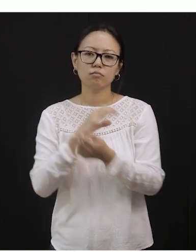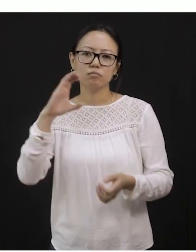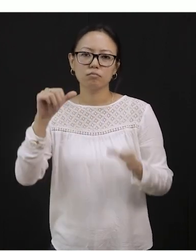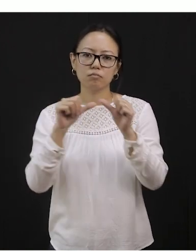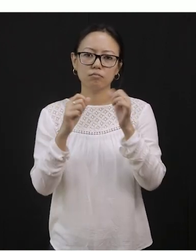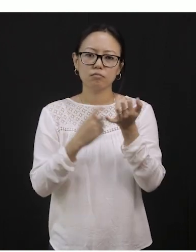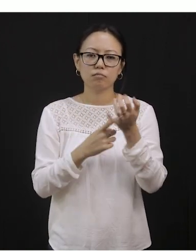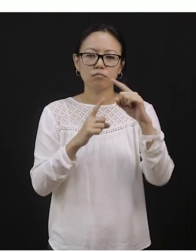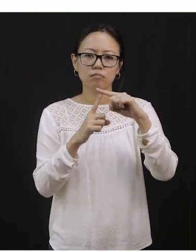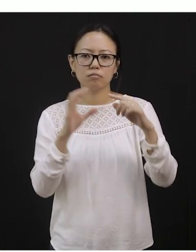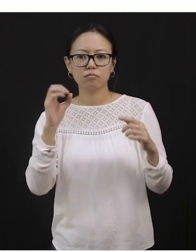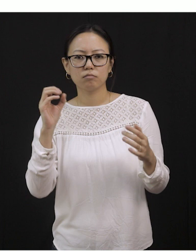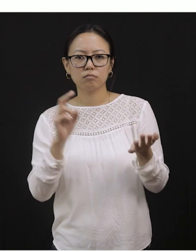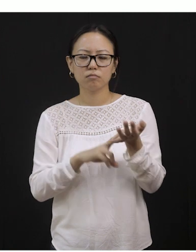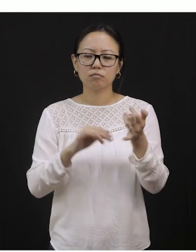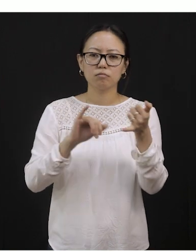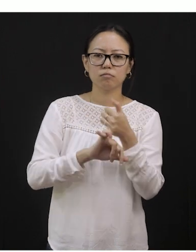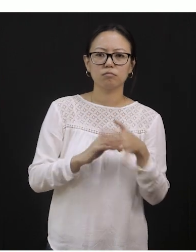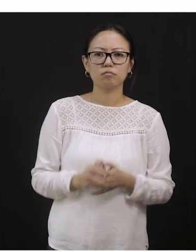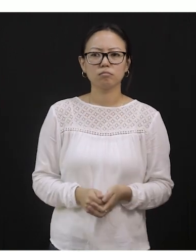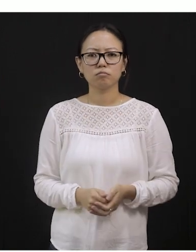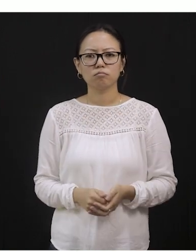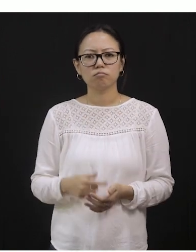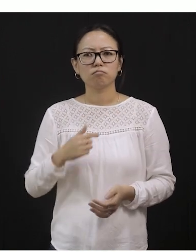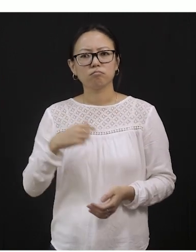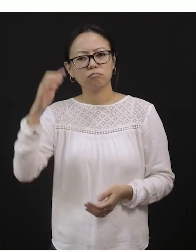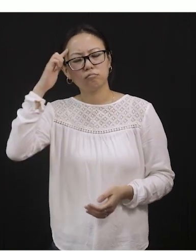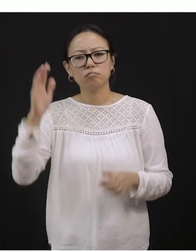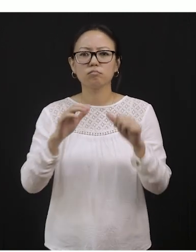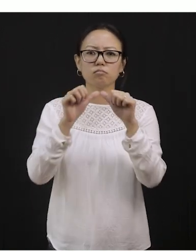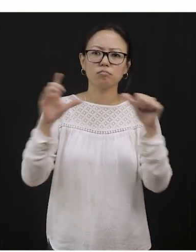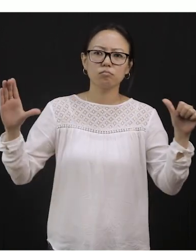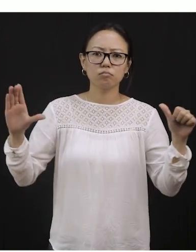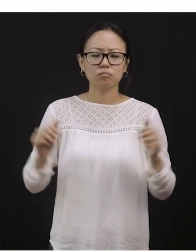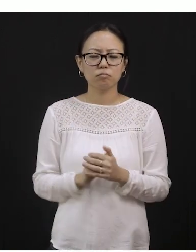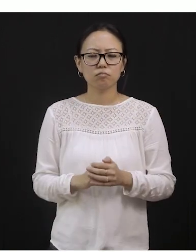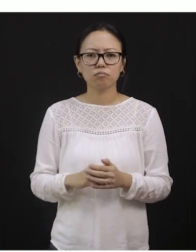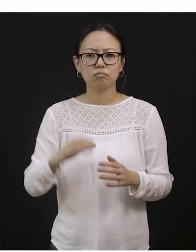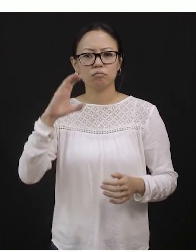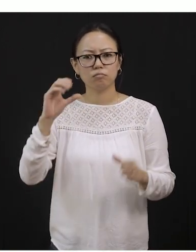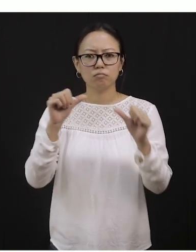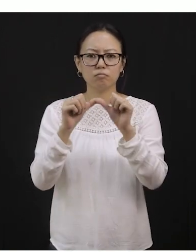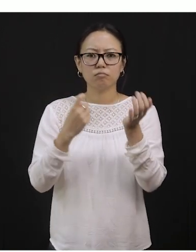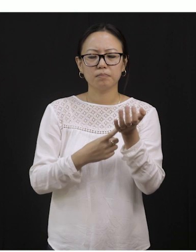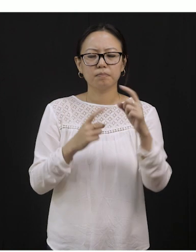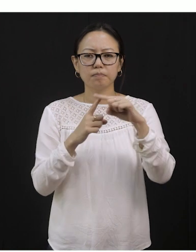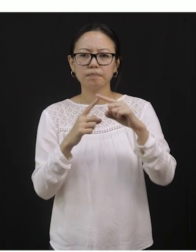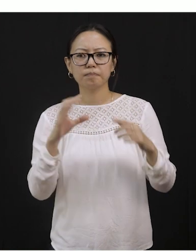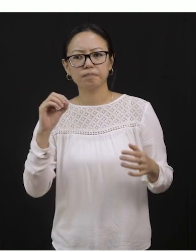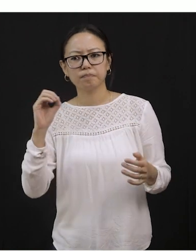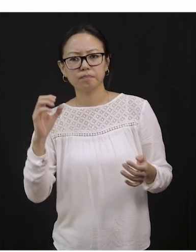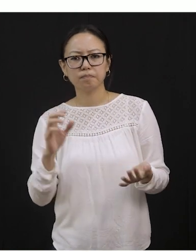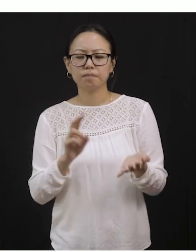home, right? So I'm sure you all will have a favorite cartoon character. I also have a